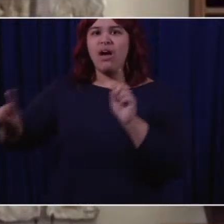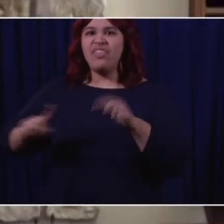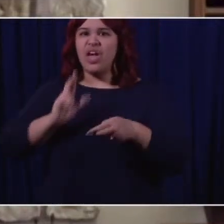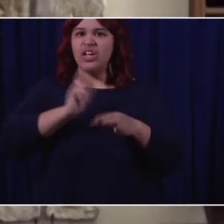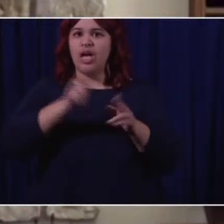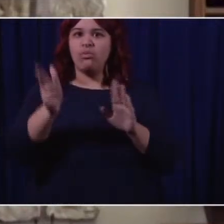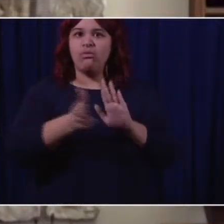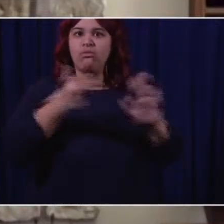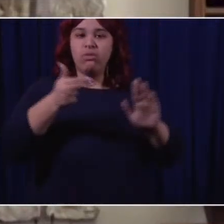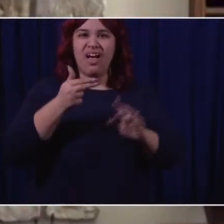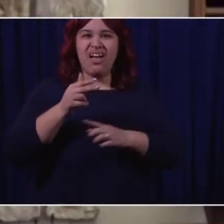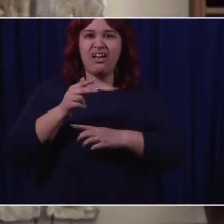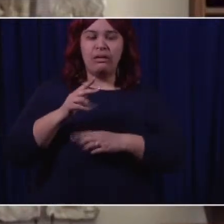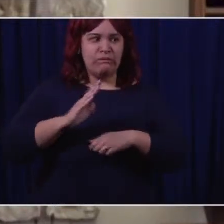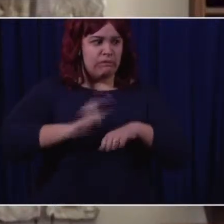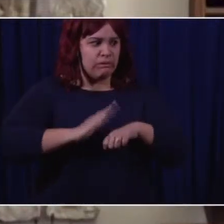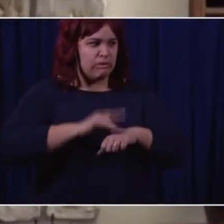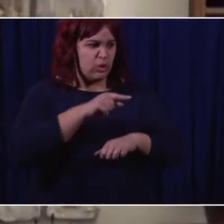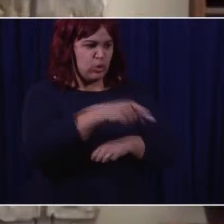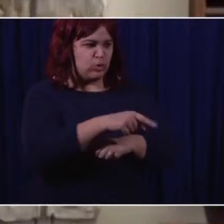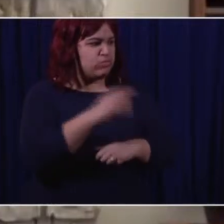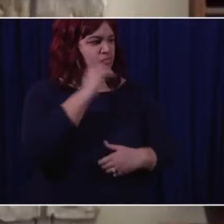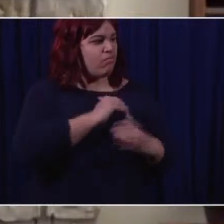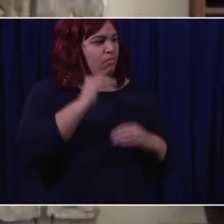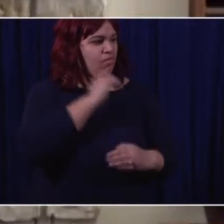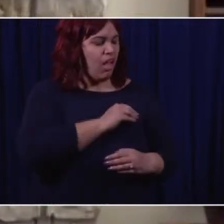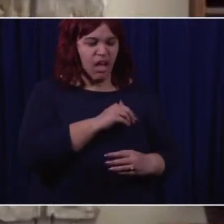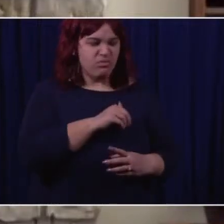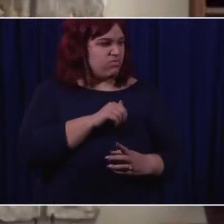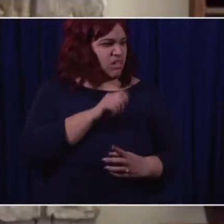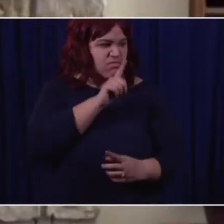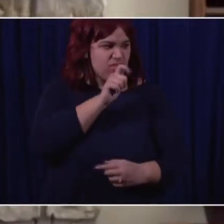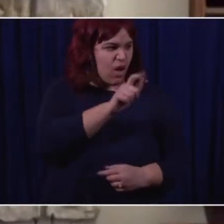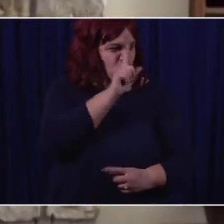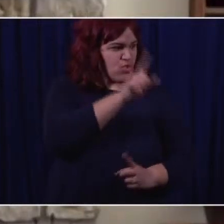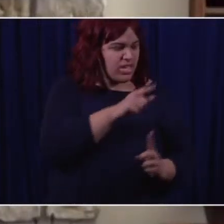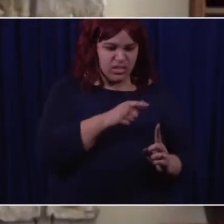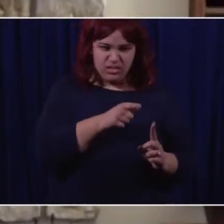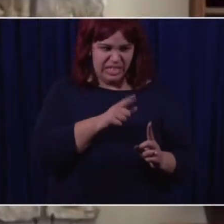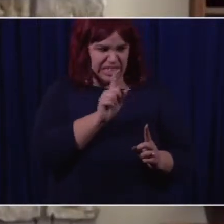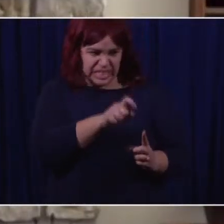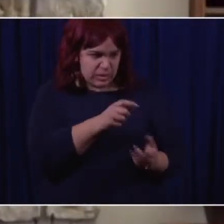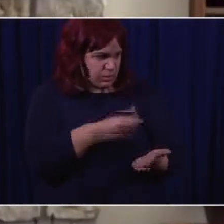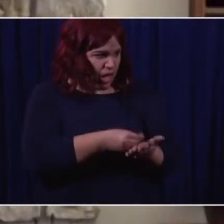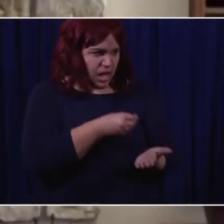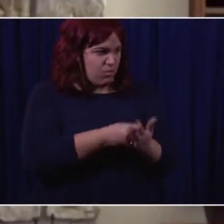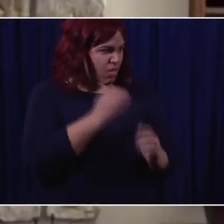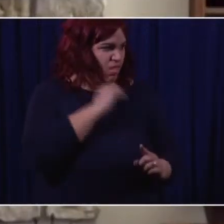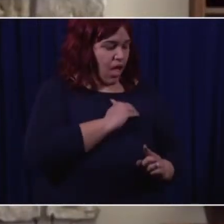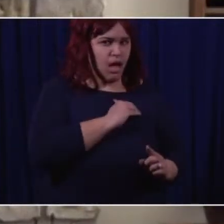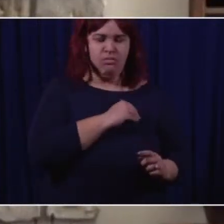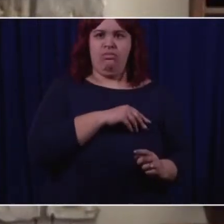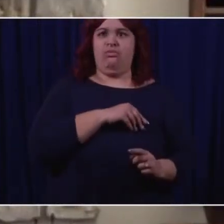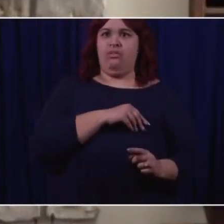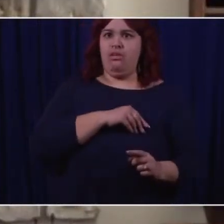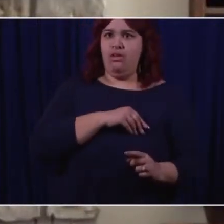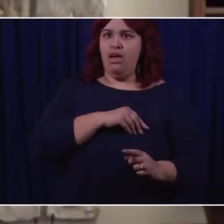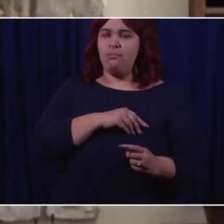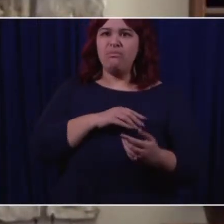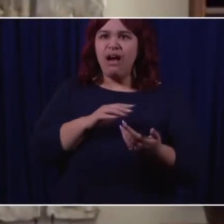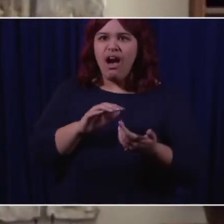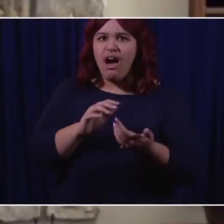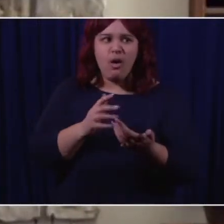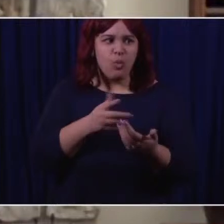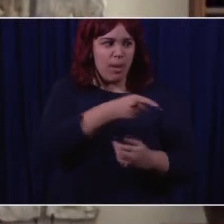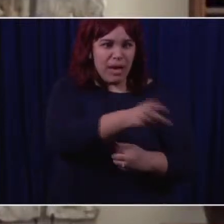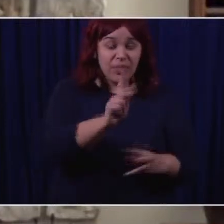months? How is it possible that the state of Ohio was able to be defrauded of millions of dollars? Well, everyone is having this problem.